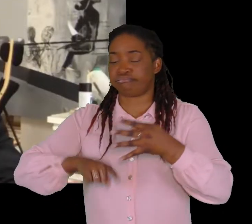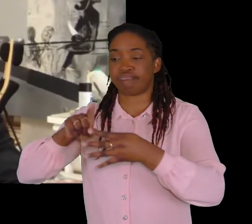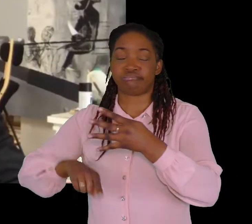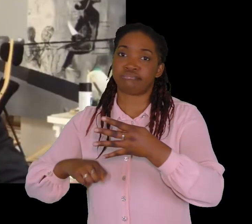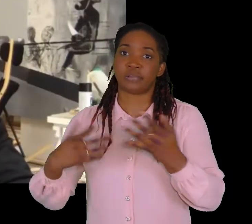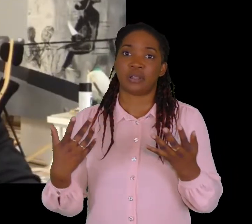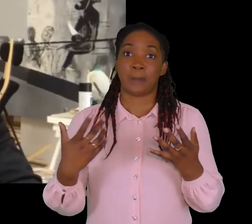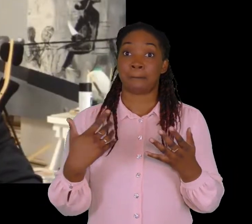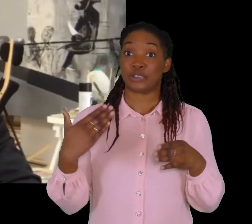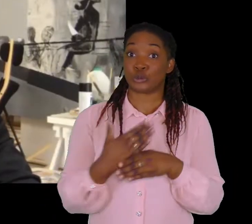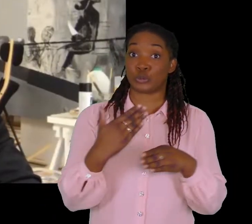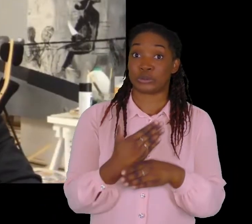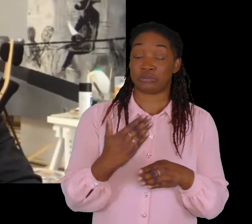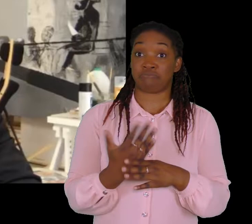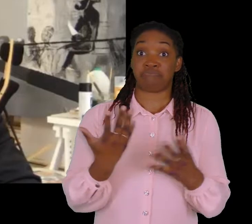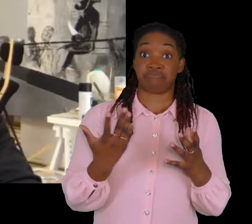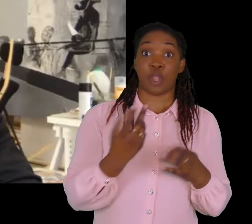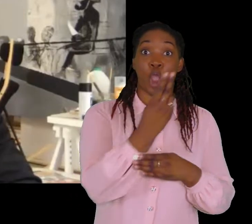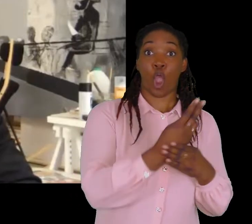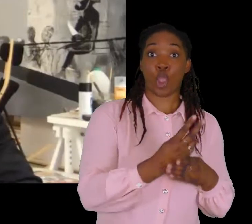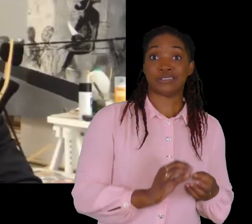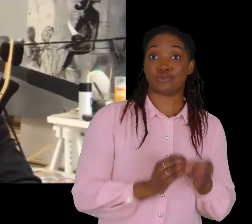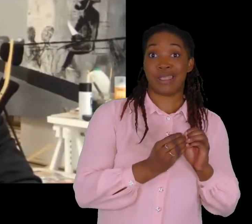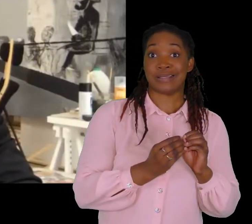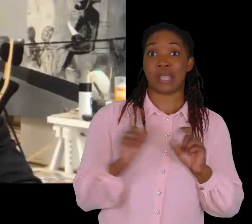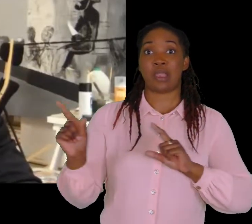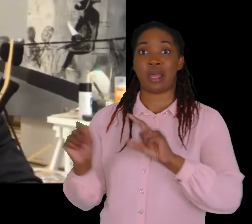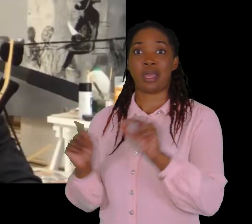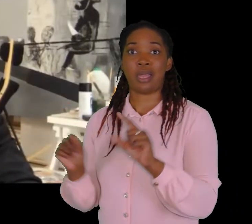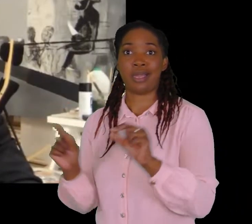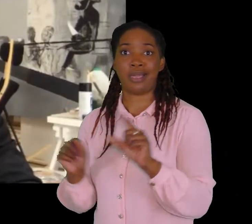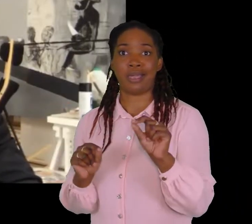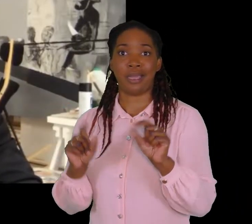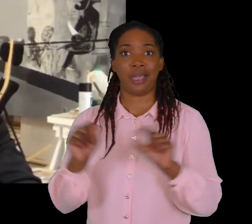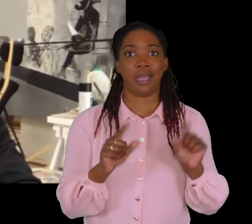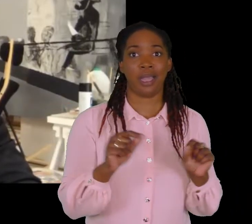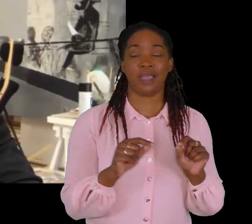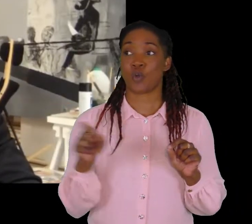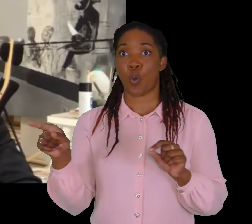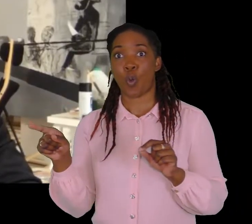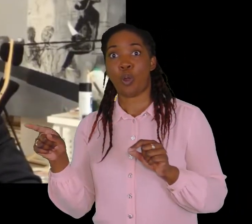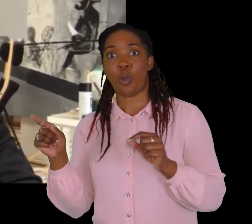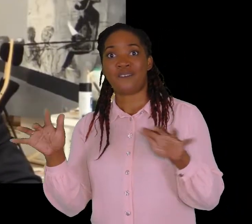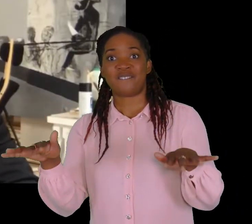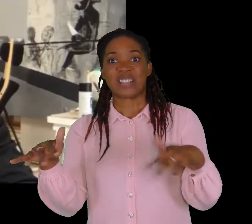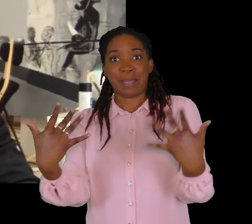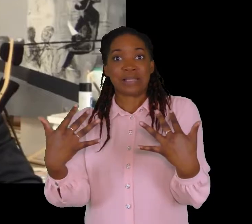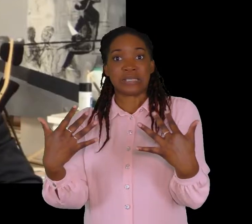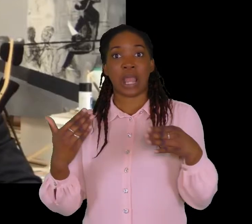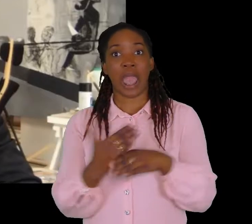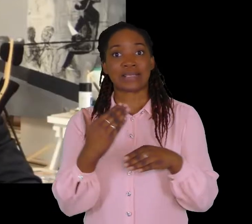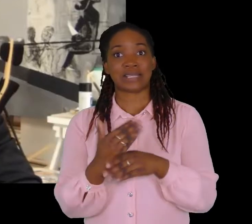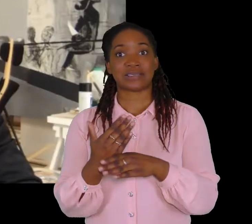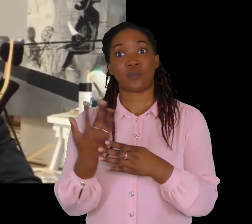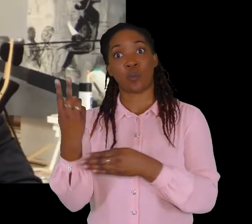Shaheen Merali, doing this work of sort of, providing visibility and access to the work